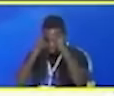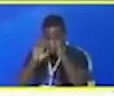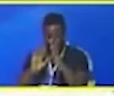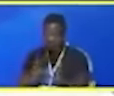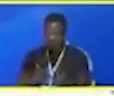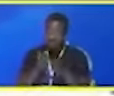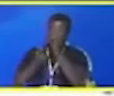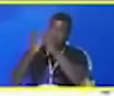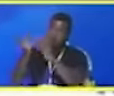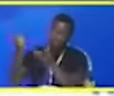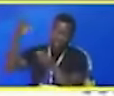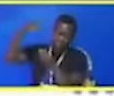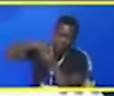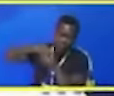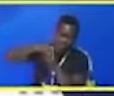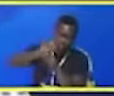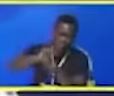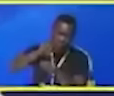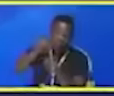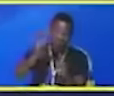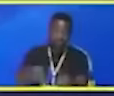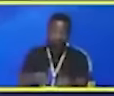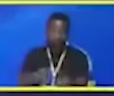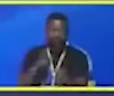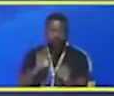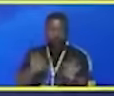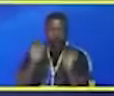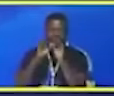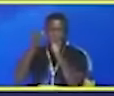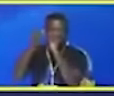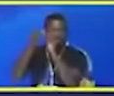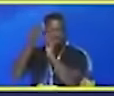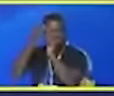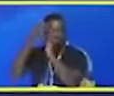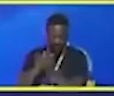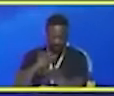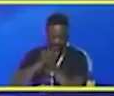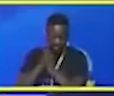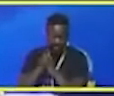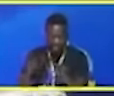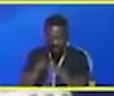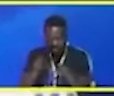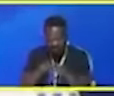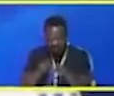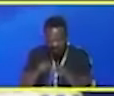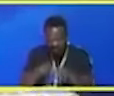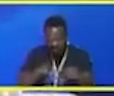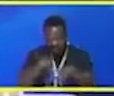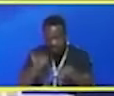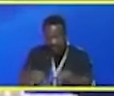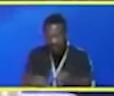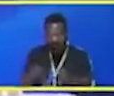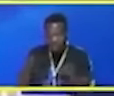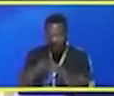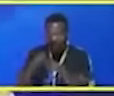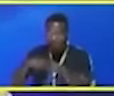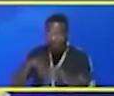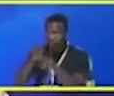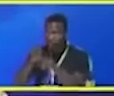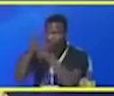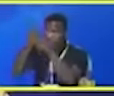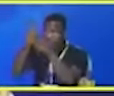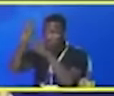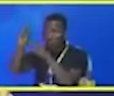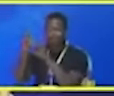The reason why it is important to know God is because in the knowledge of God, as we behold him, the